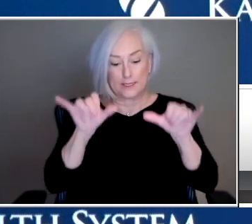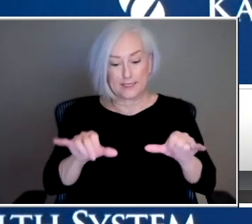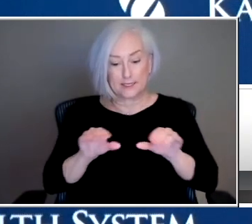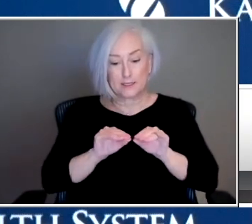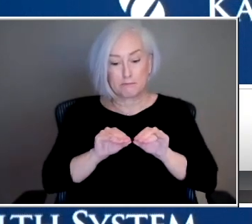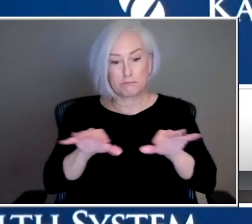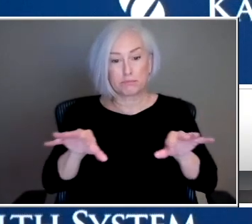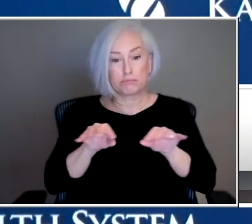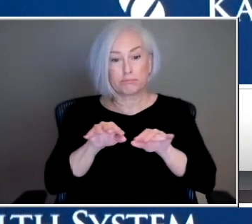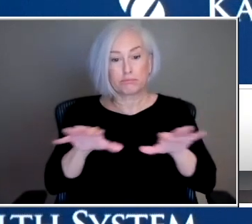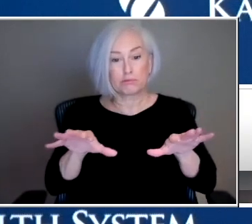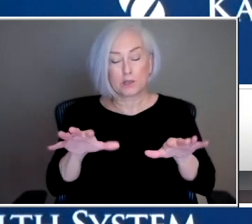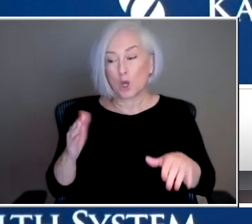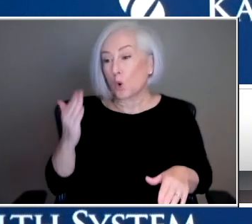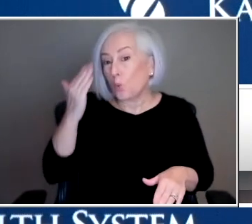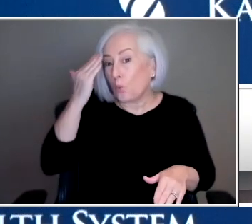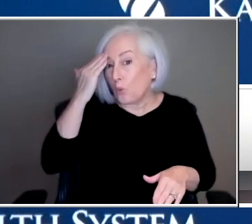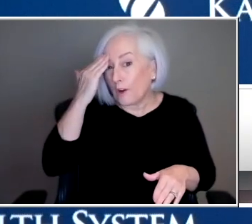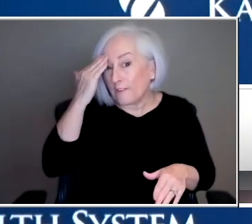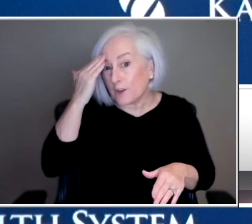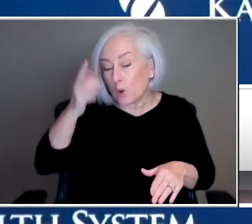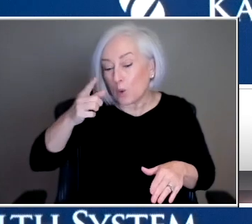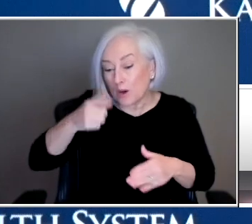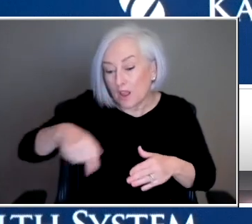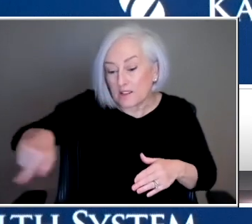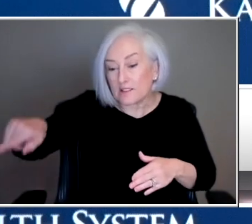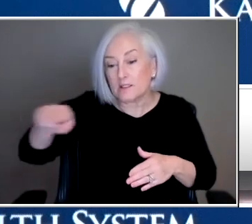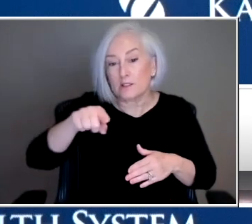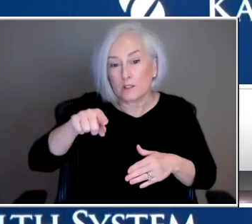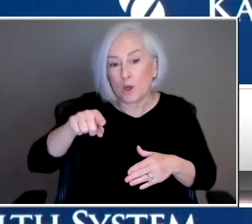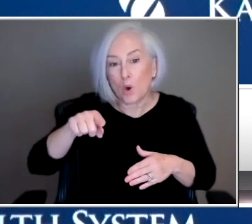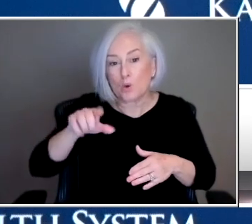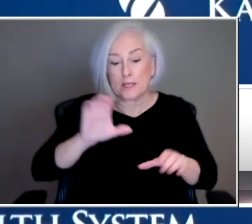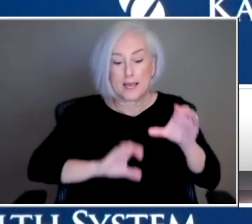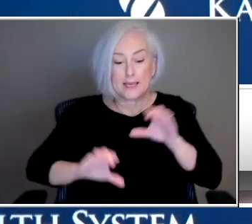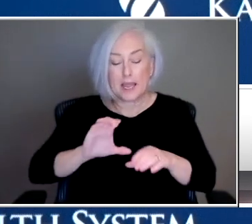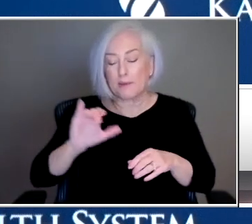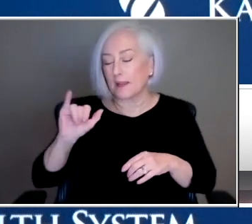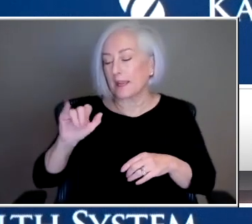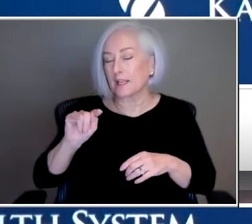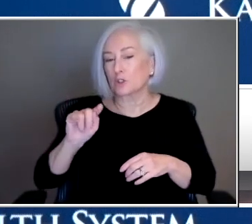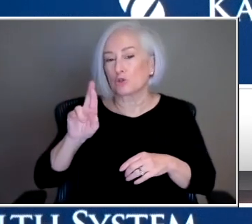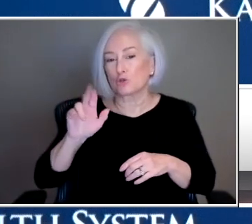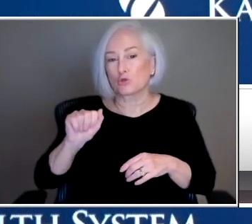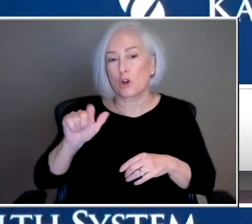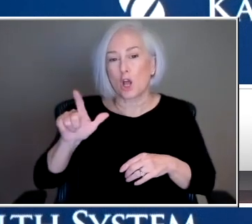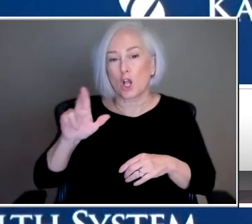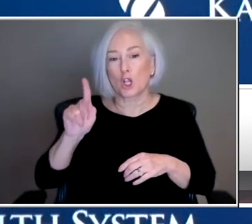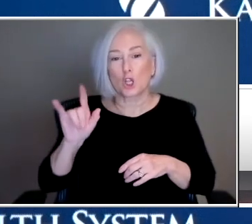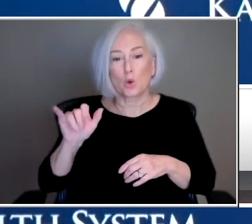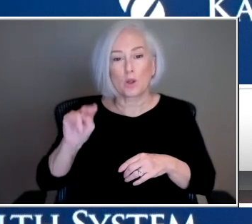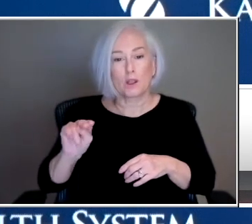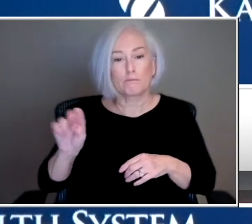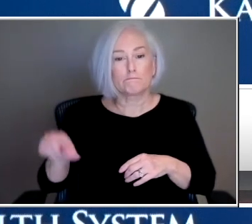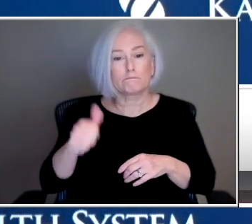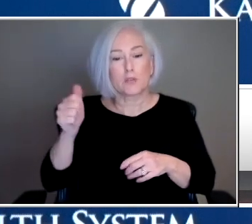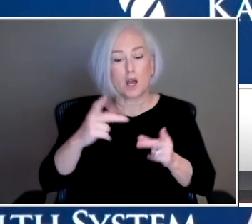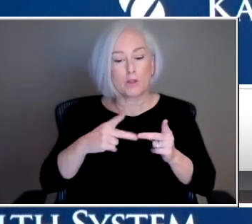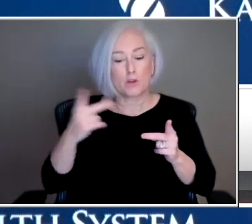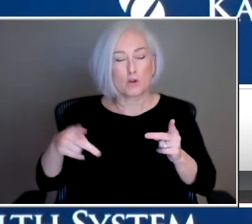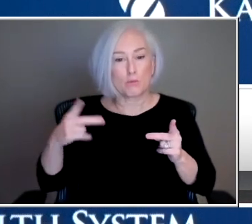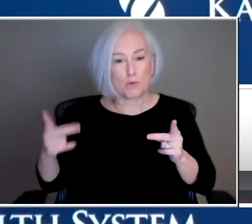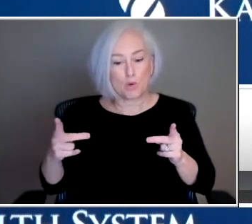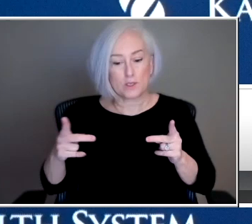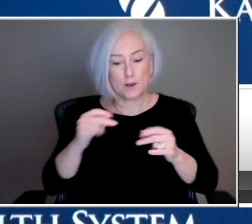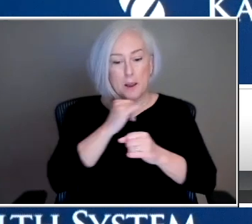some of those chemicals or those interleukins, other proteins that our immune system secrete, we know that that